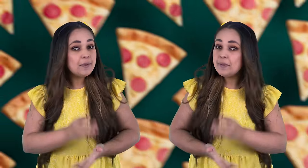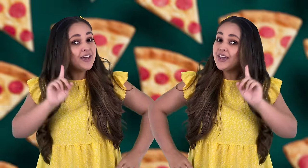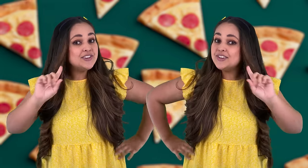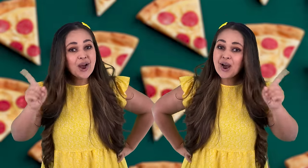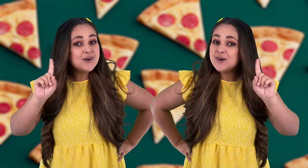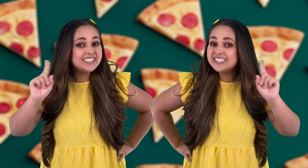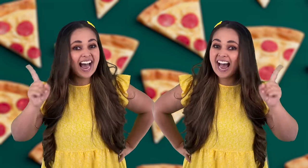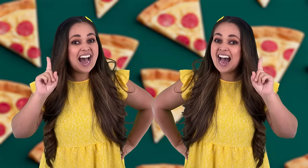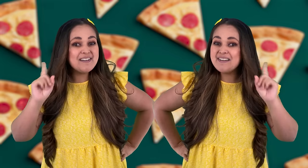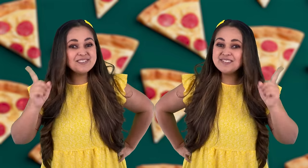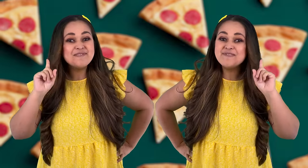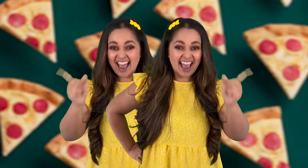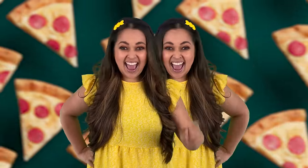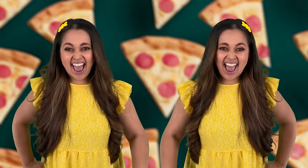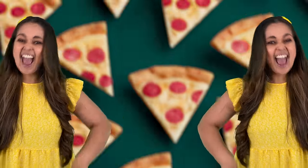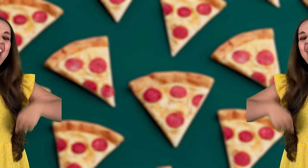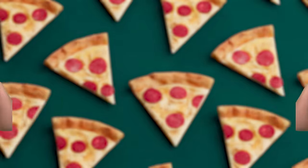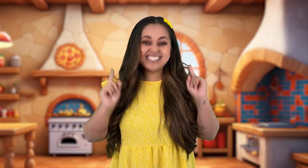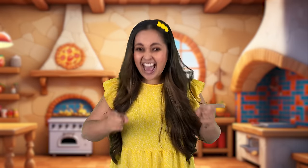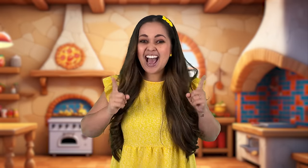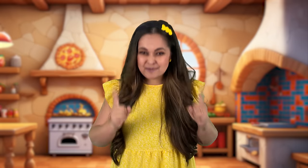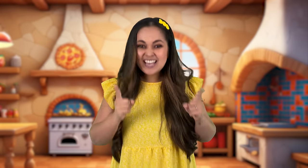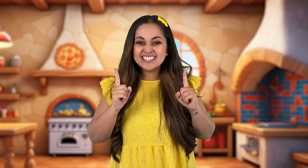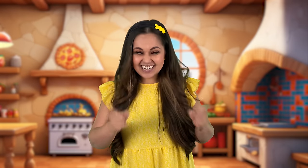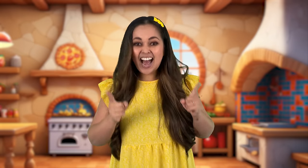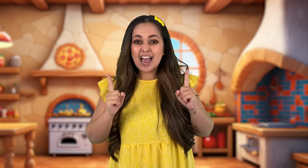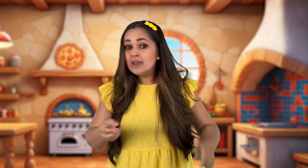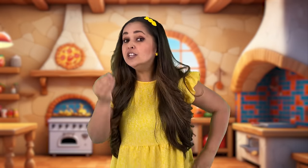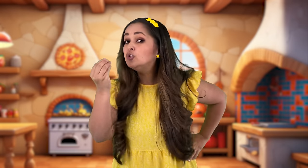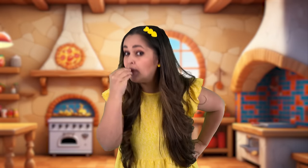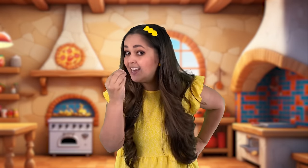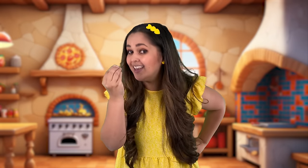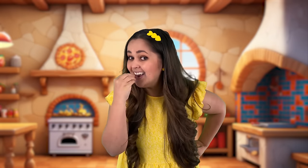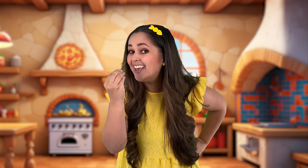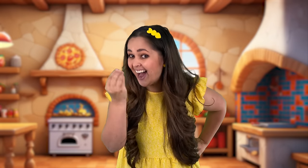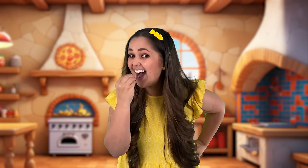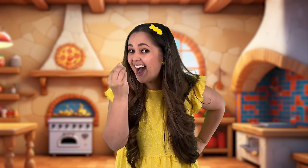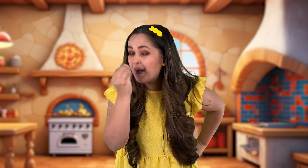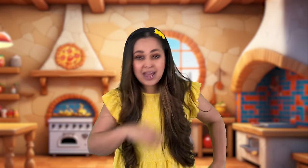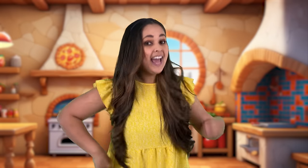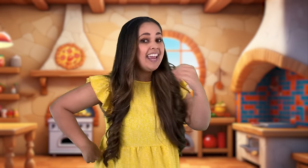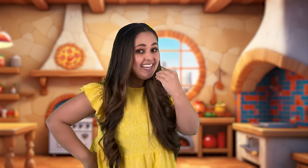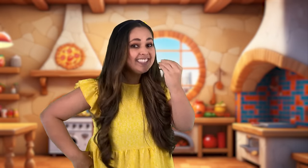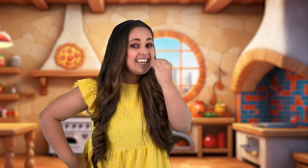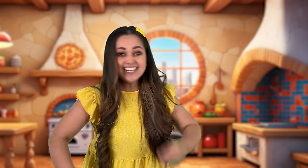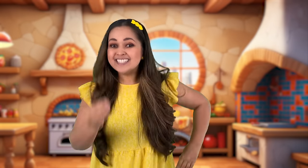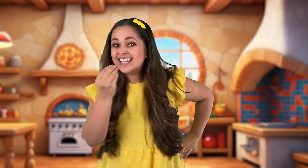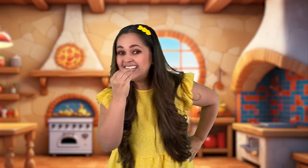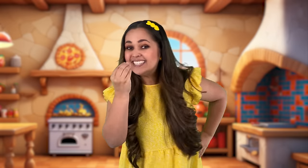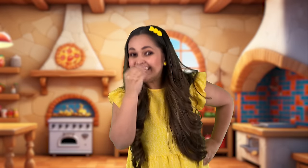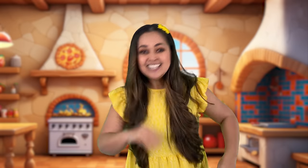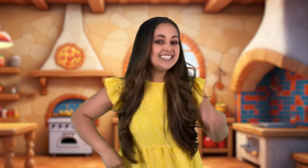up, no time to waste. Now it's time to eat it up. Eat,